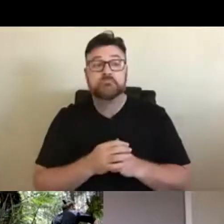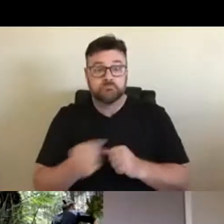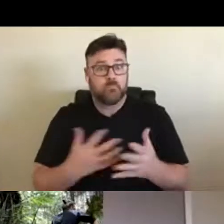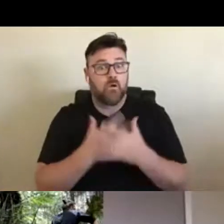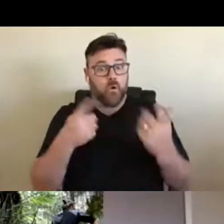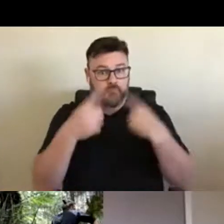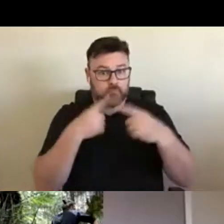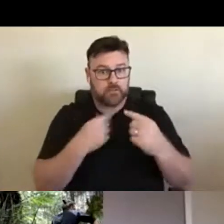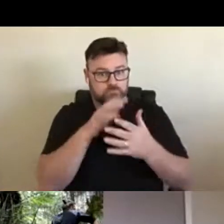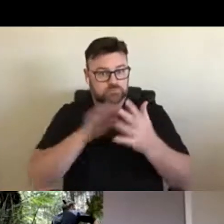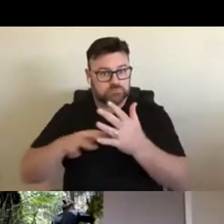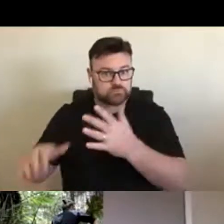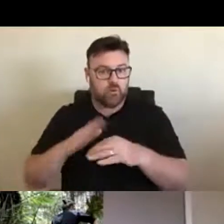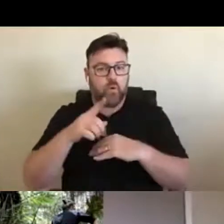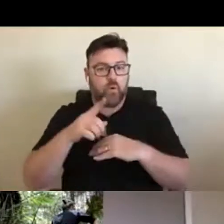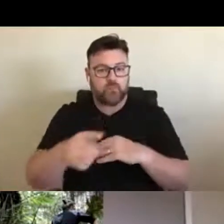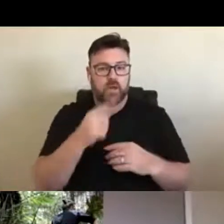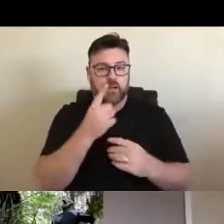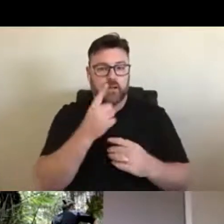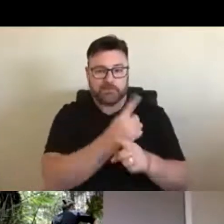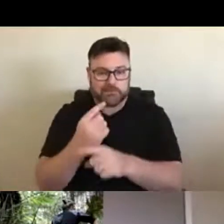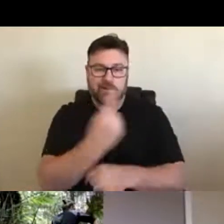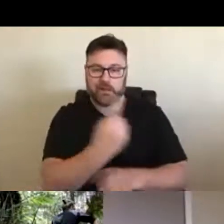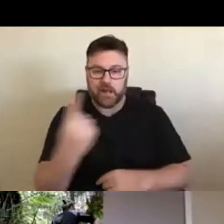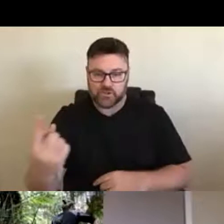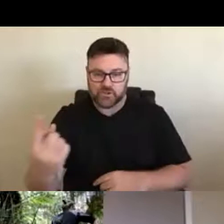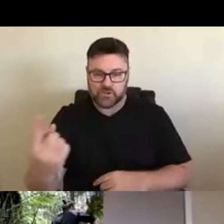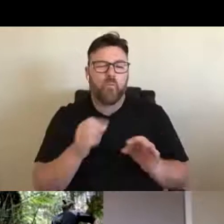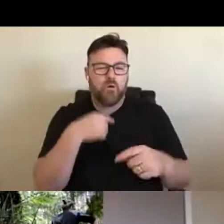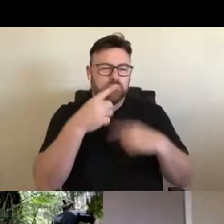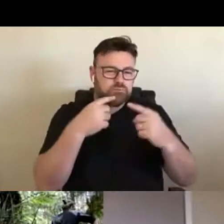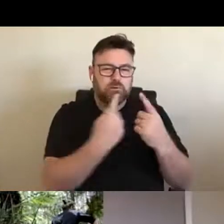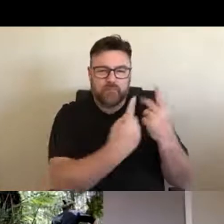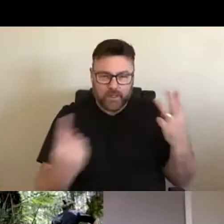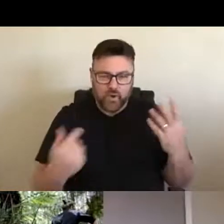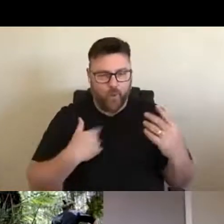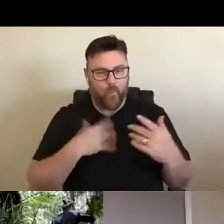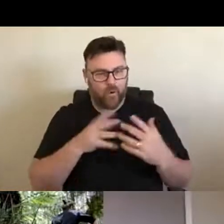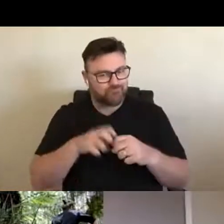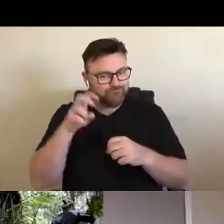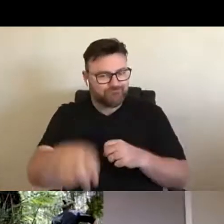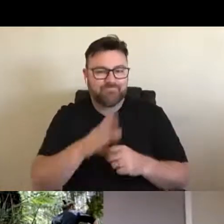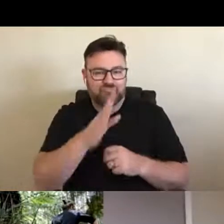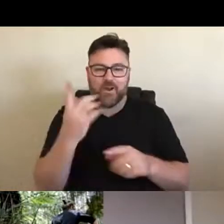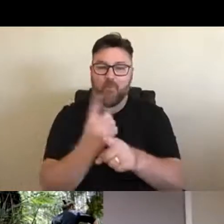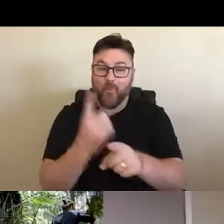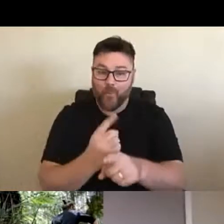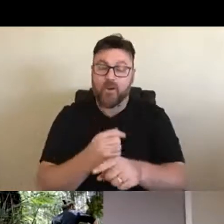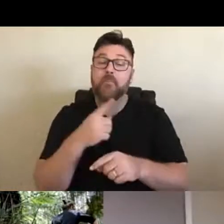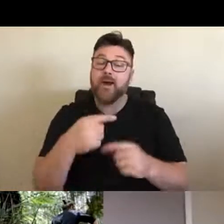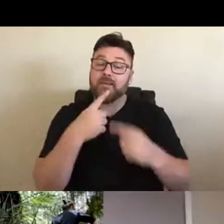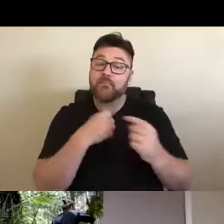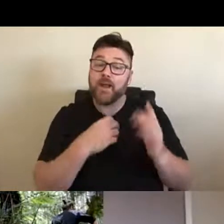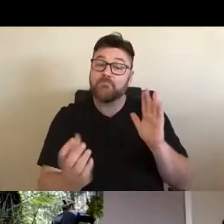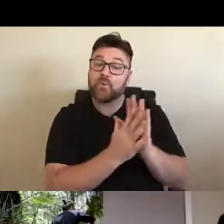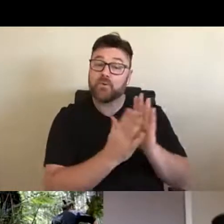panelists, there's a lot of information about them. It's on our website, so I'm not going to read out bios for each panelist because I want to get stuck into the conversation. So for more